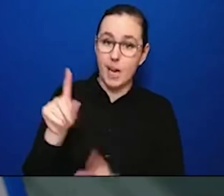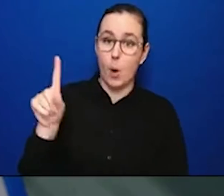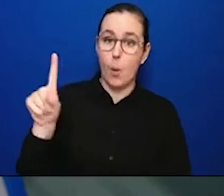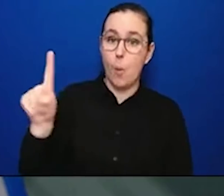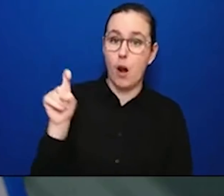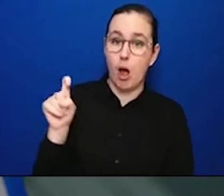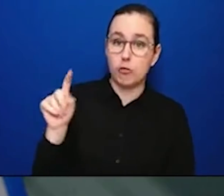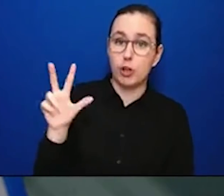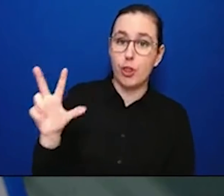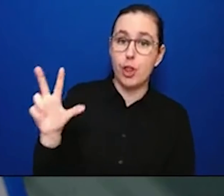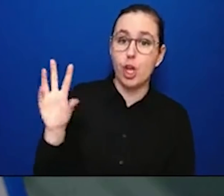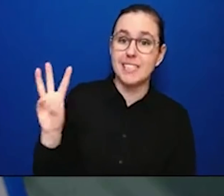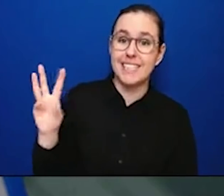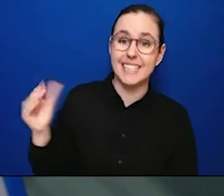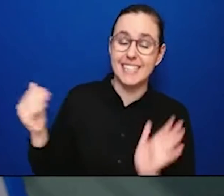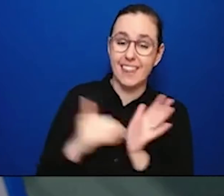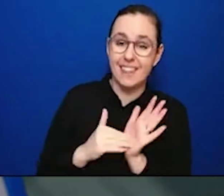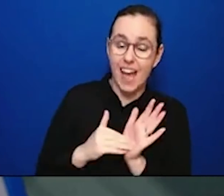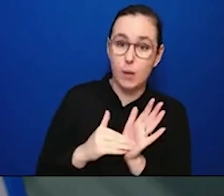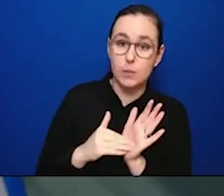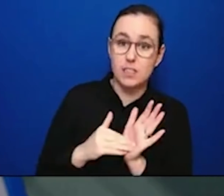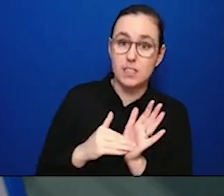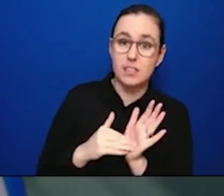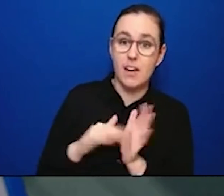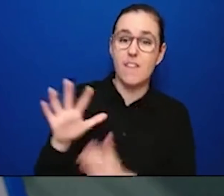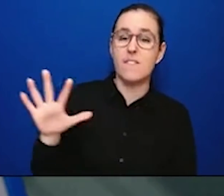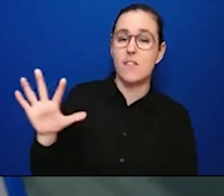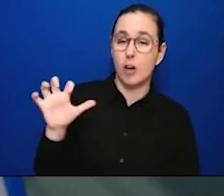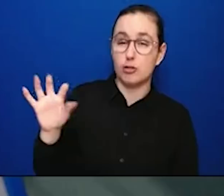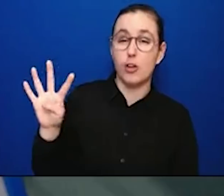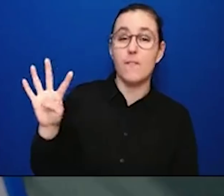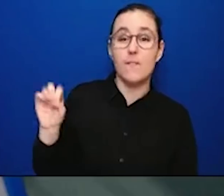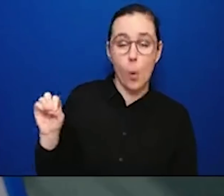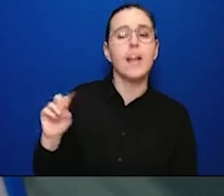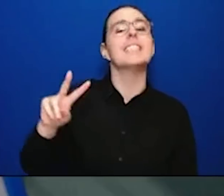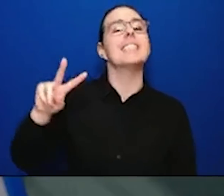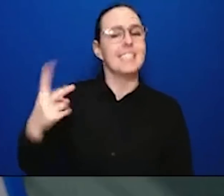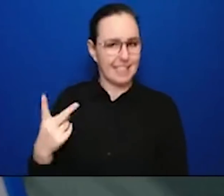4,136,540 their second dose. And as of last night,